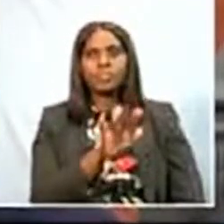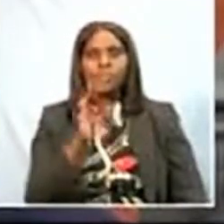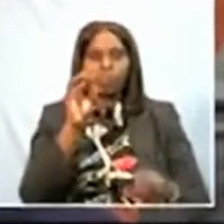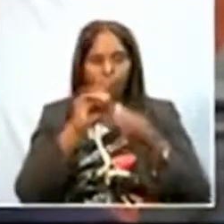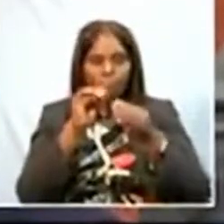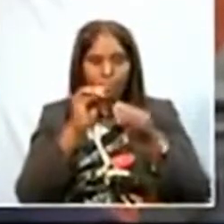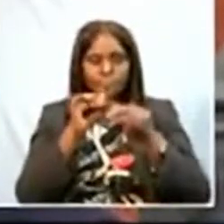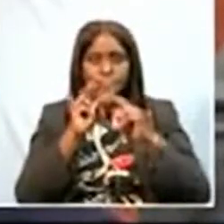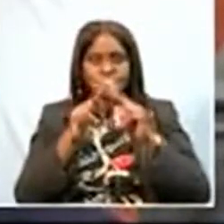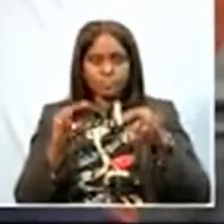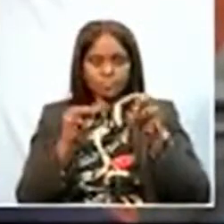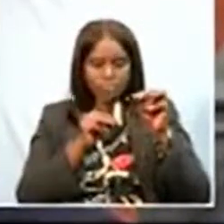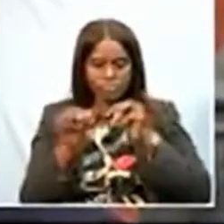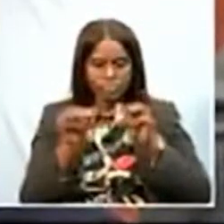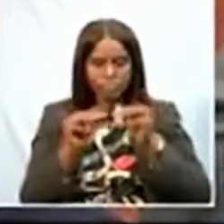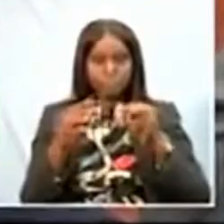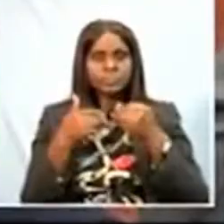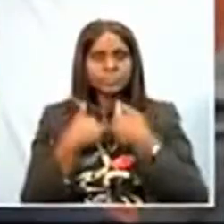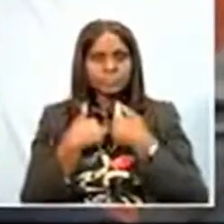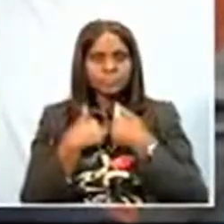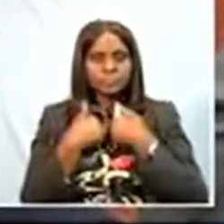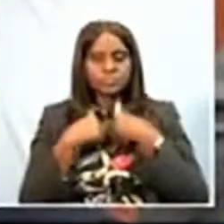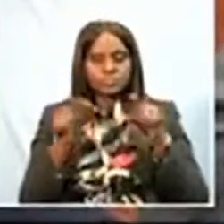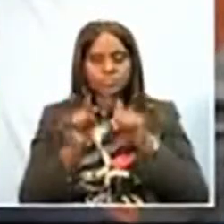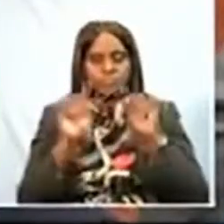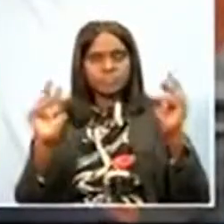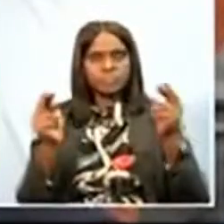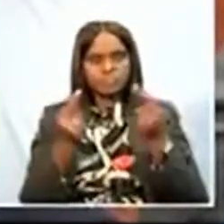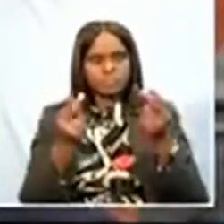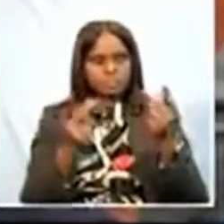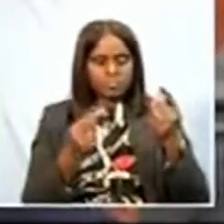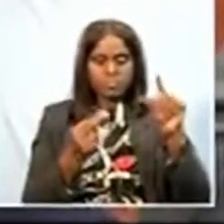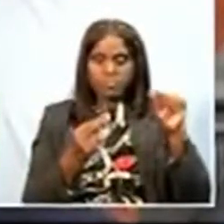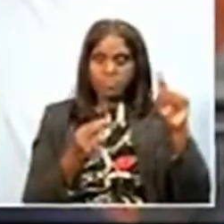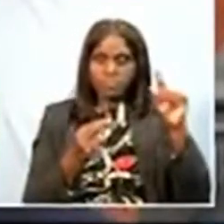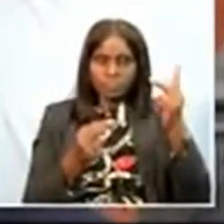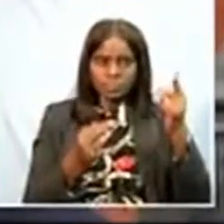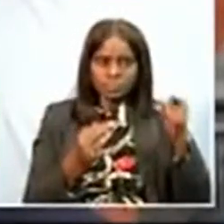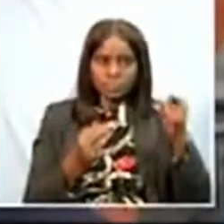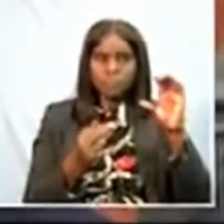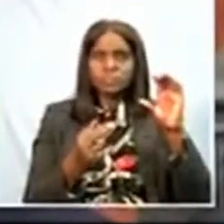Further, Chair, management has reconciled the 2023 CDF